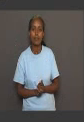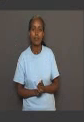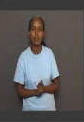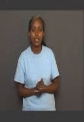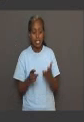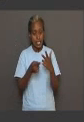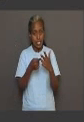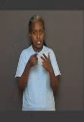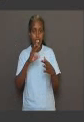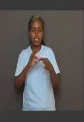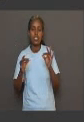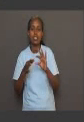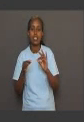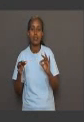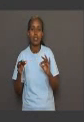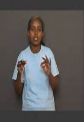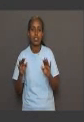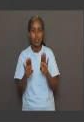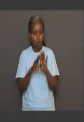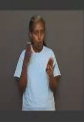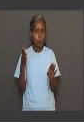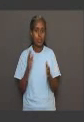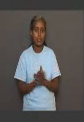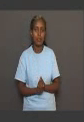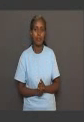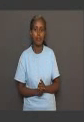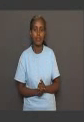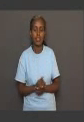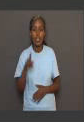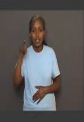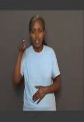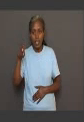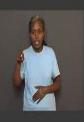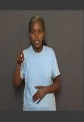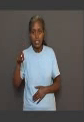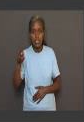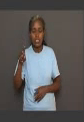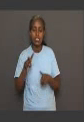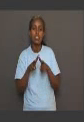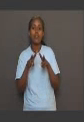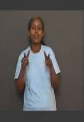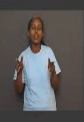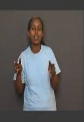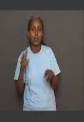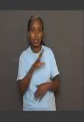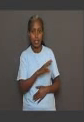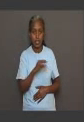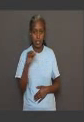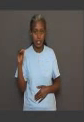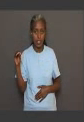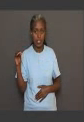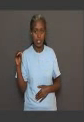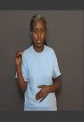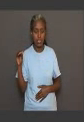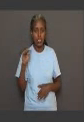The third statement is open. X is the variable and is